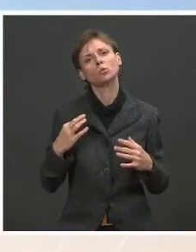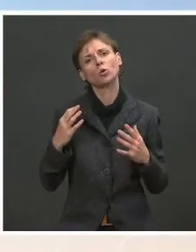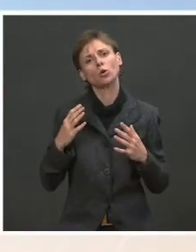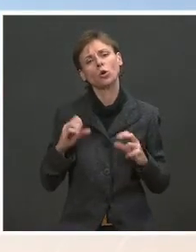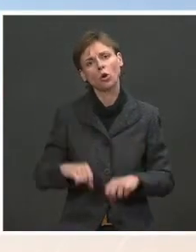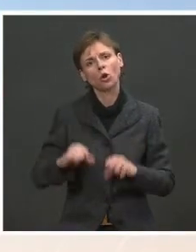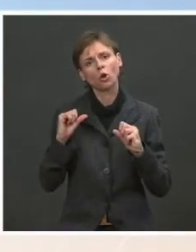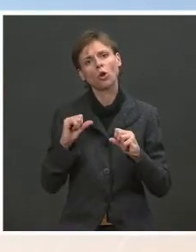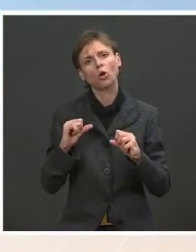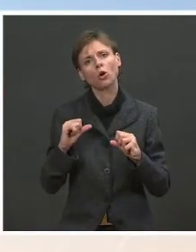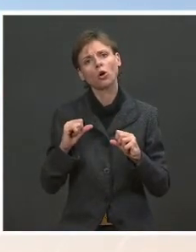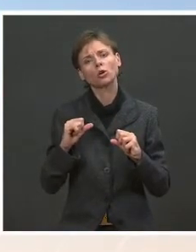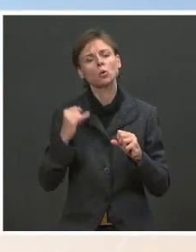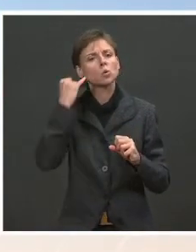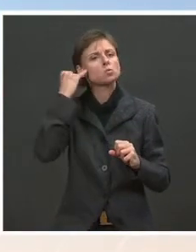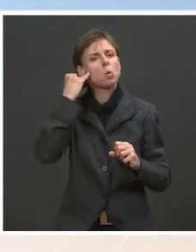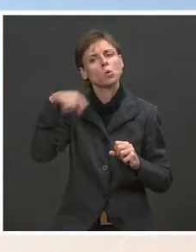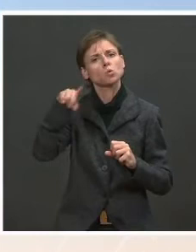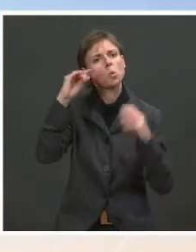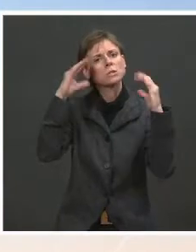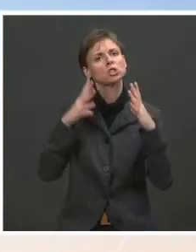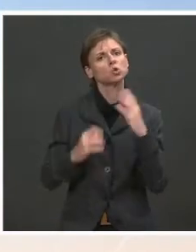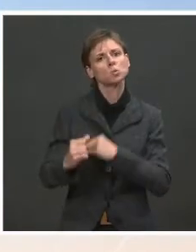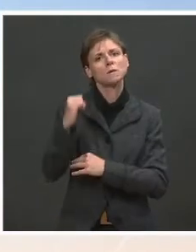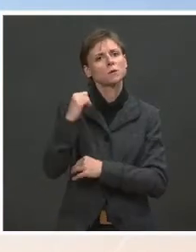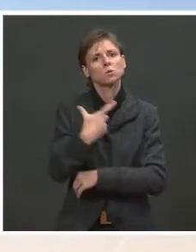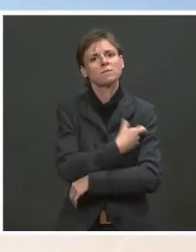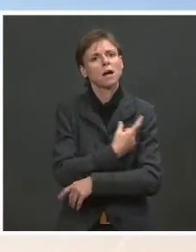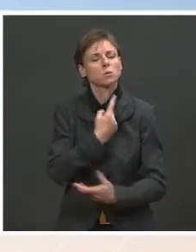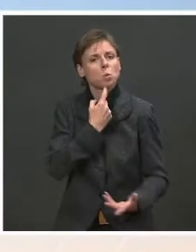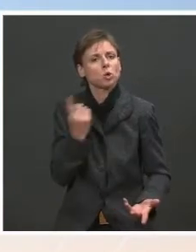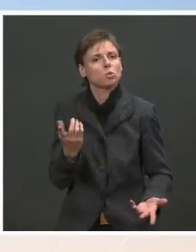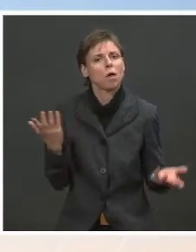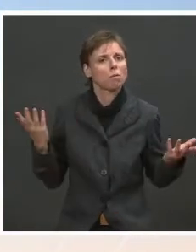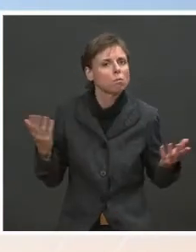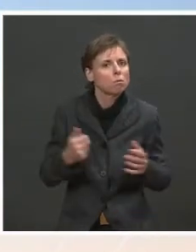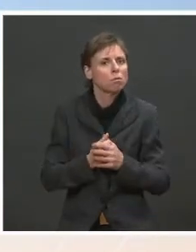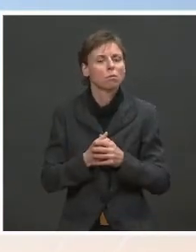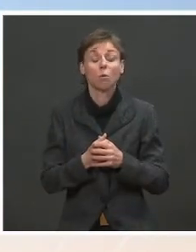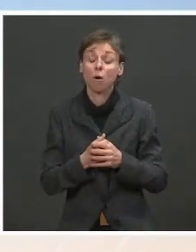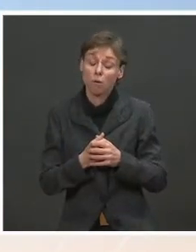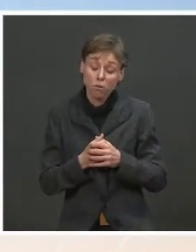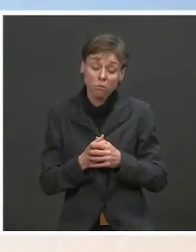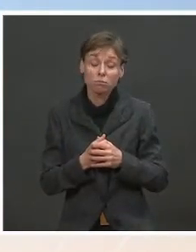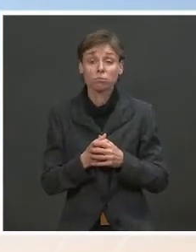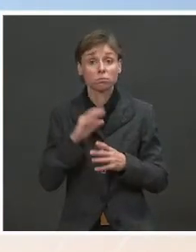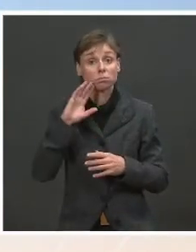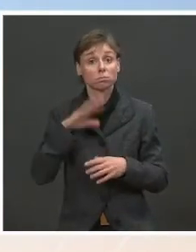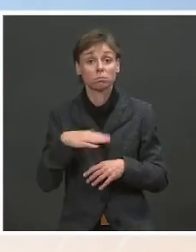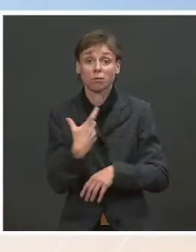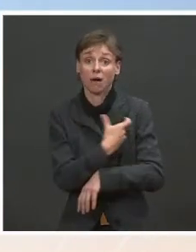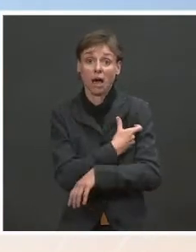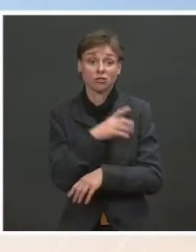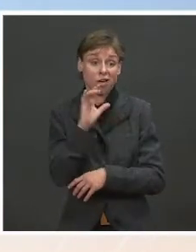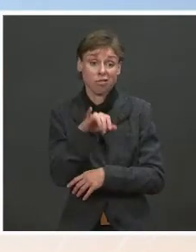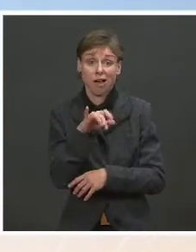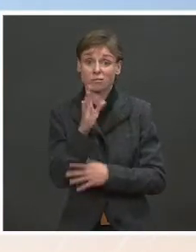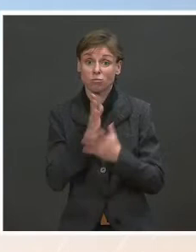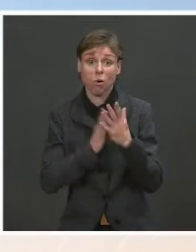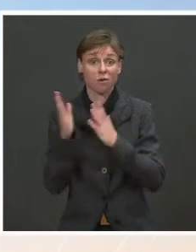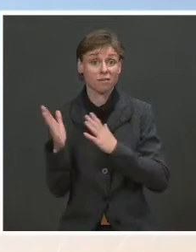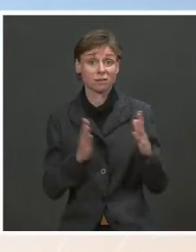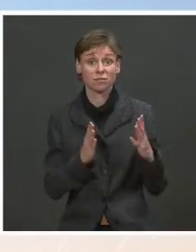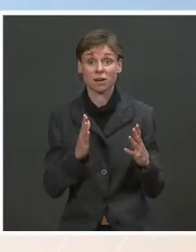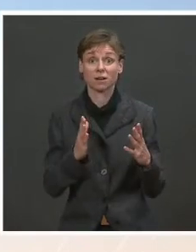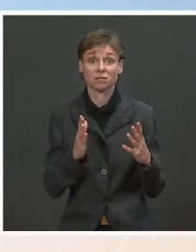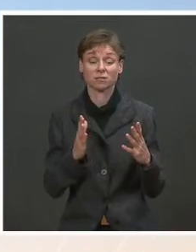who refuse to get vaccinated? Well, you know, the vaccination is one of those strategies that we know, in addition to the